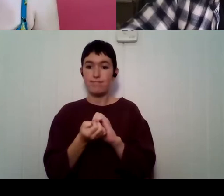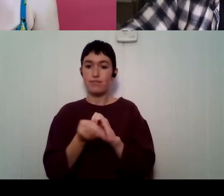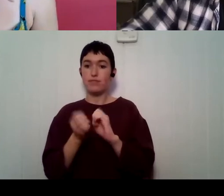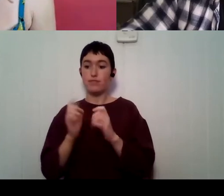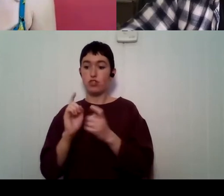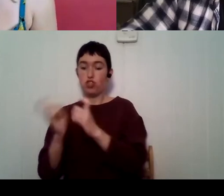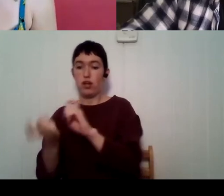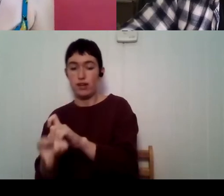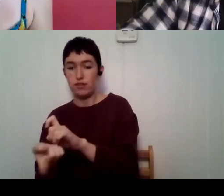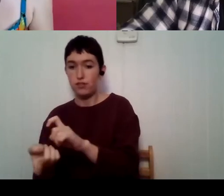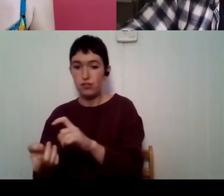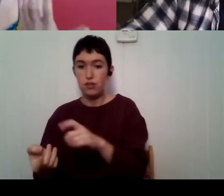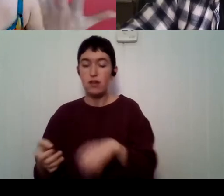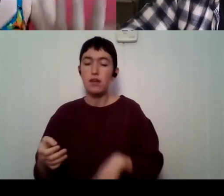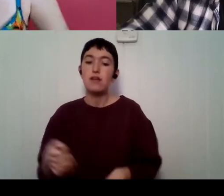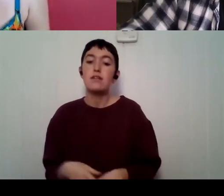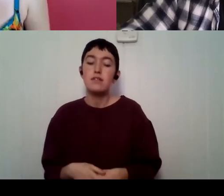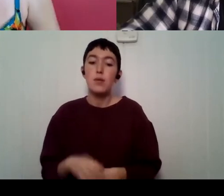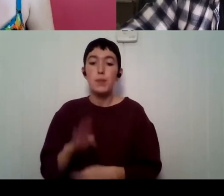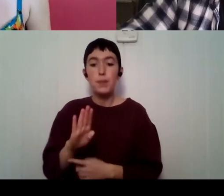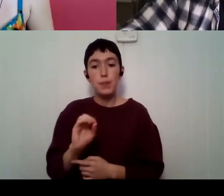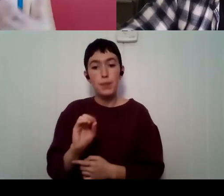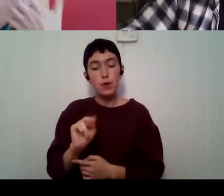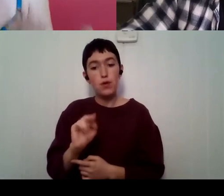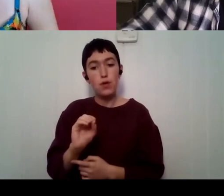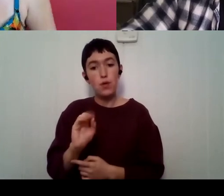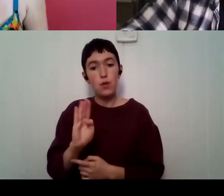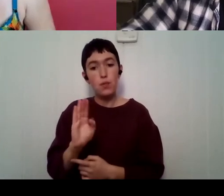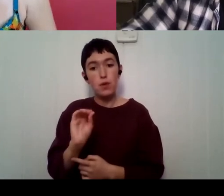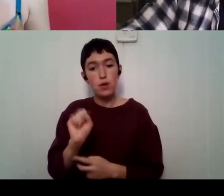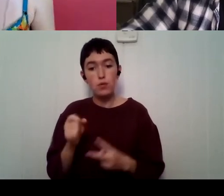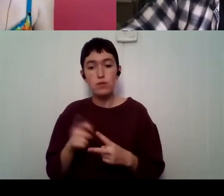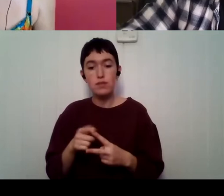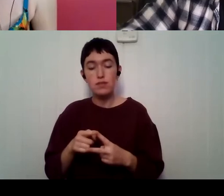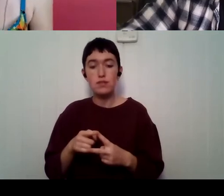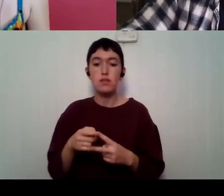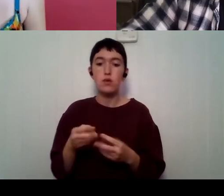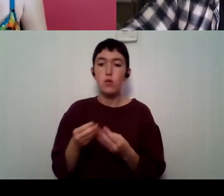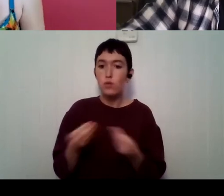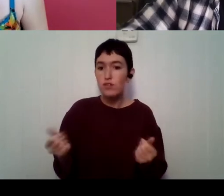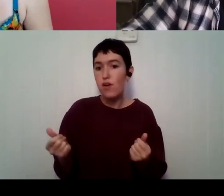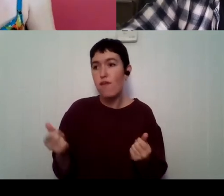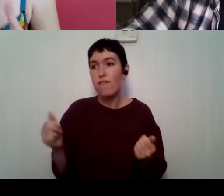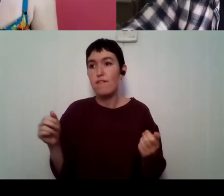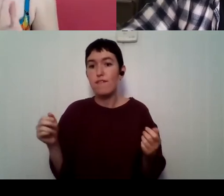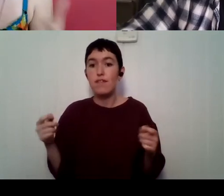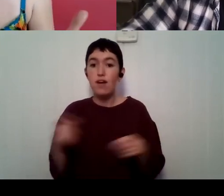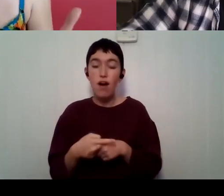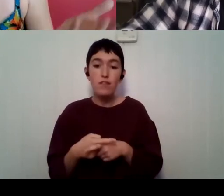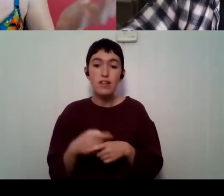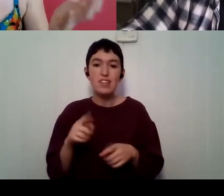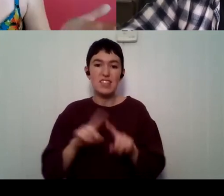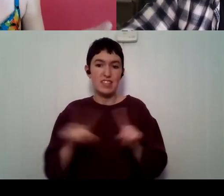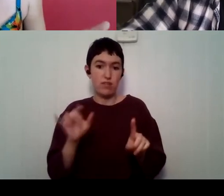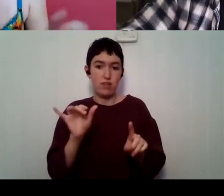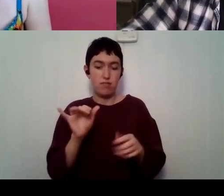But as bonobos are known to be more amorous, they definitely resolve conflict in different ways than chimpanzees do. And so it's kind of a